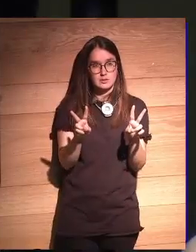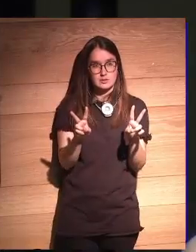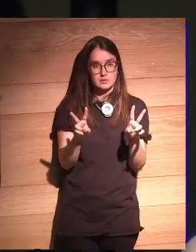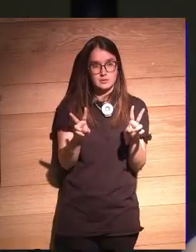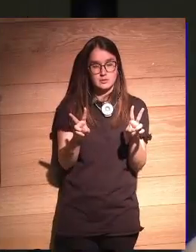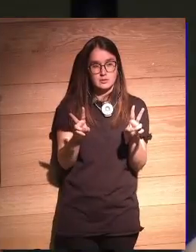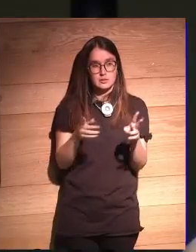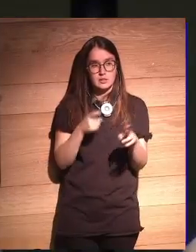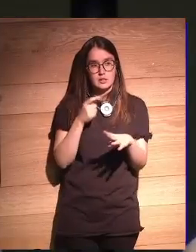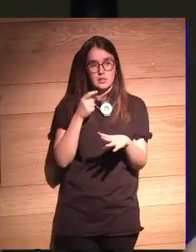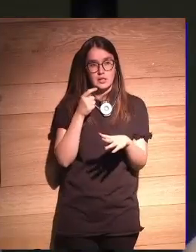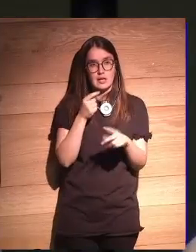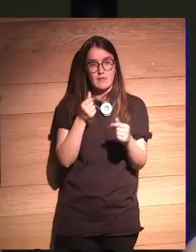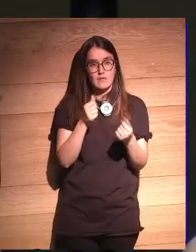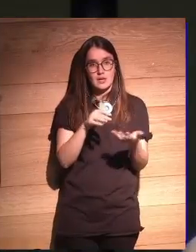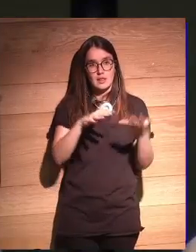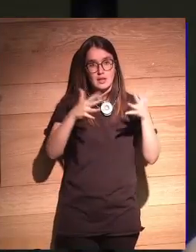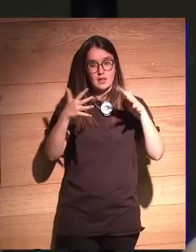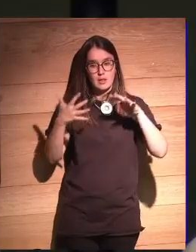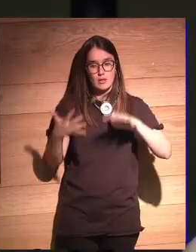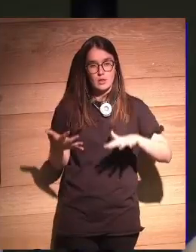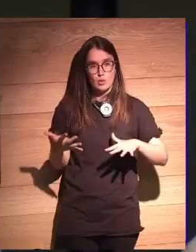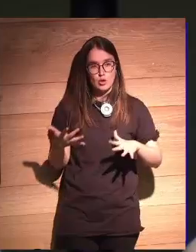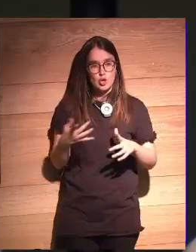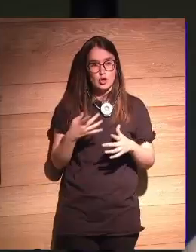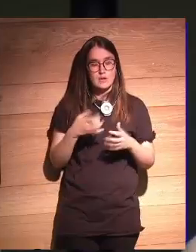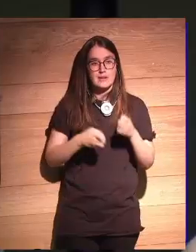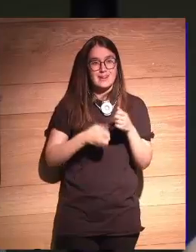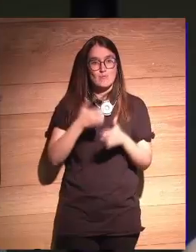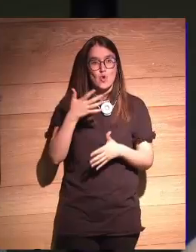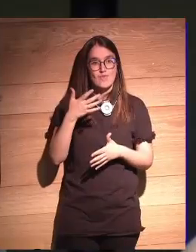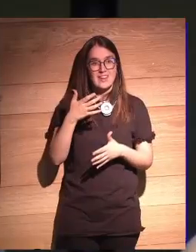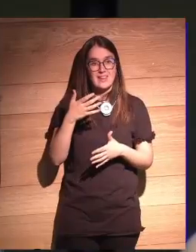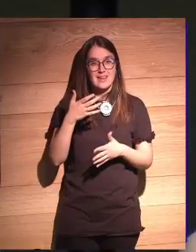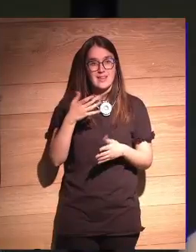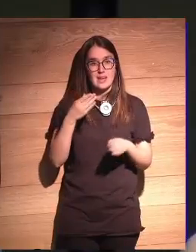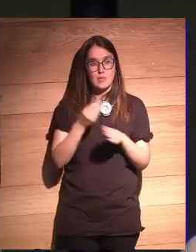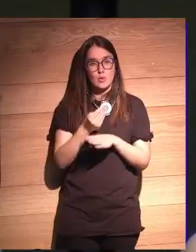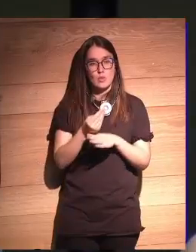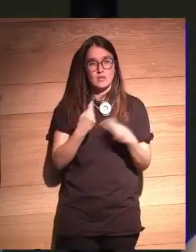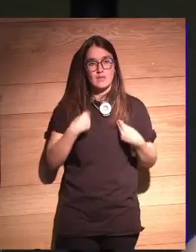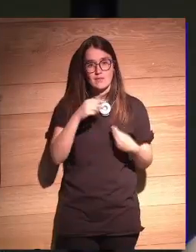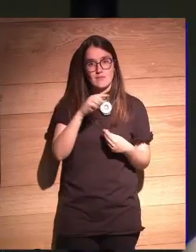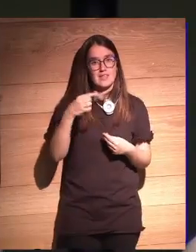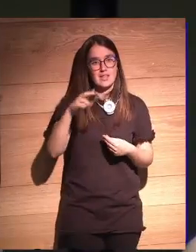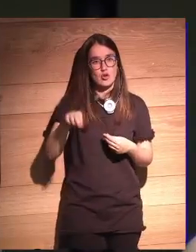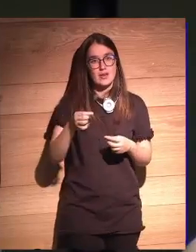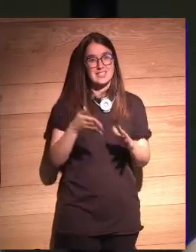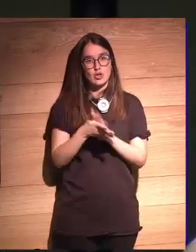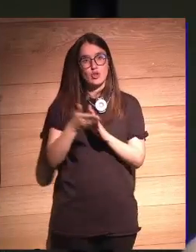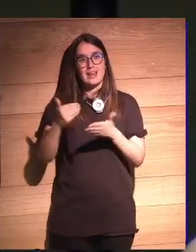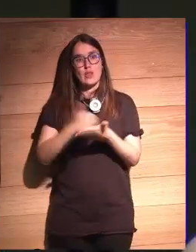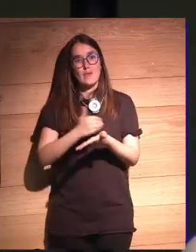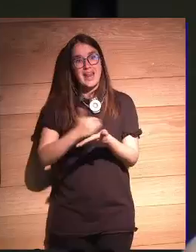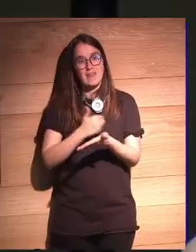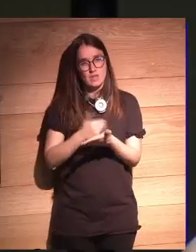in the business of producing houses. They're in the business of producing profit using houses. So if that means destroying houses, they will destroy houses.